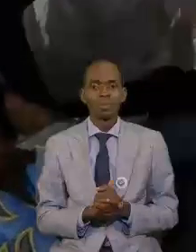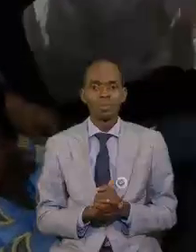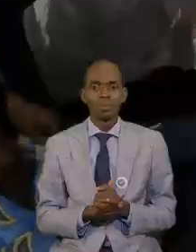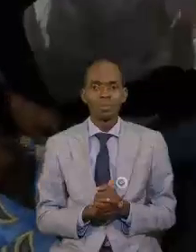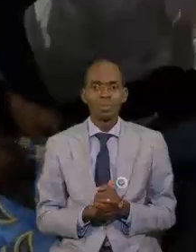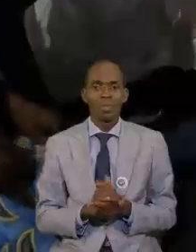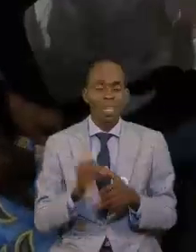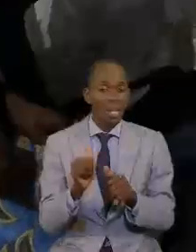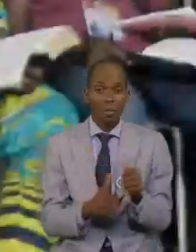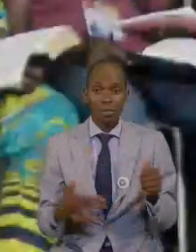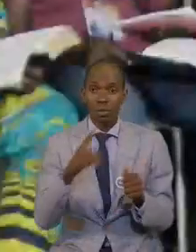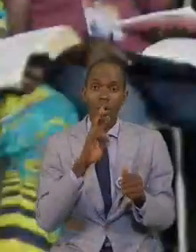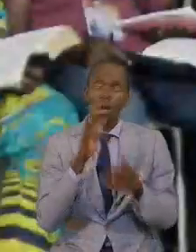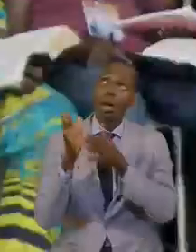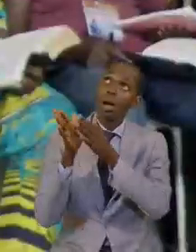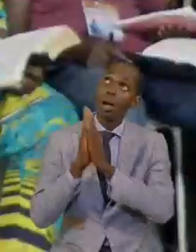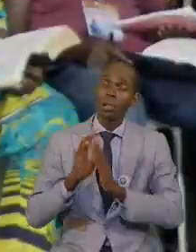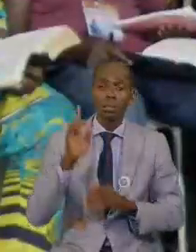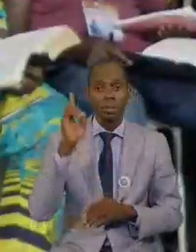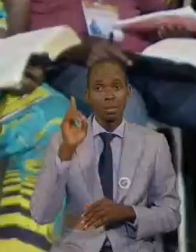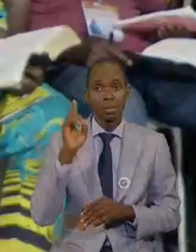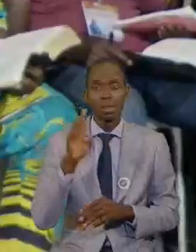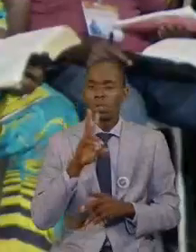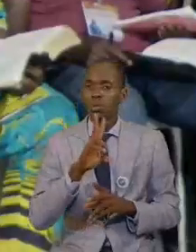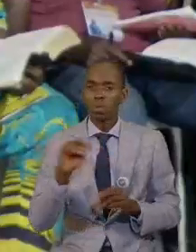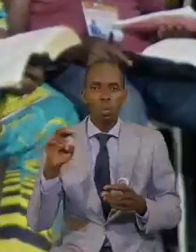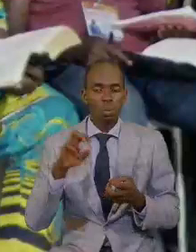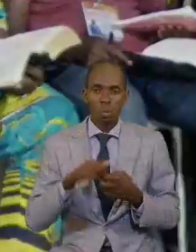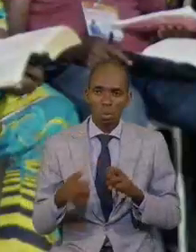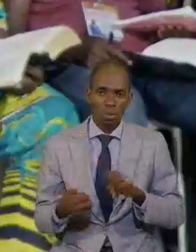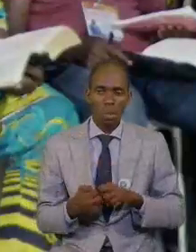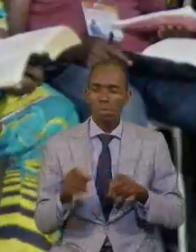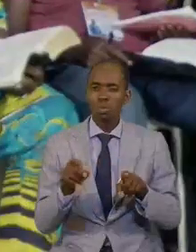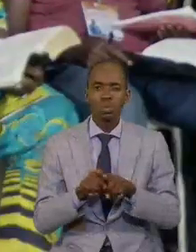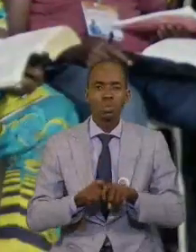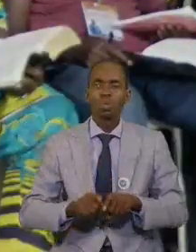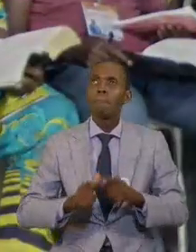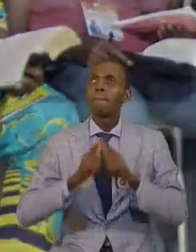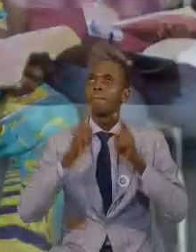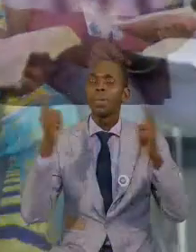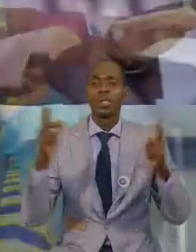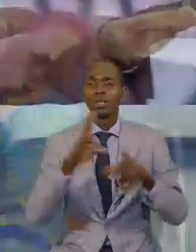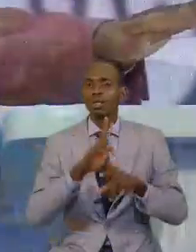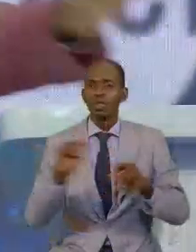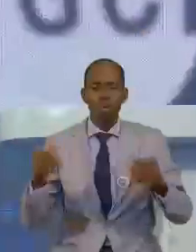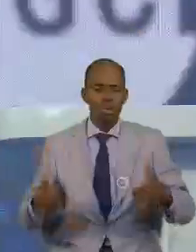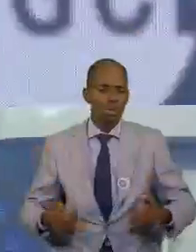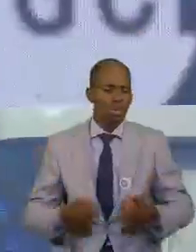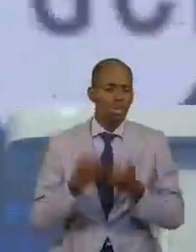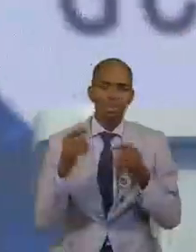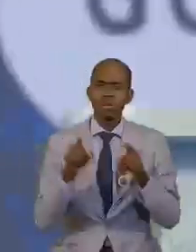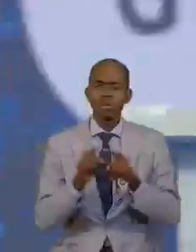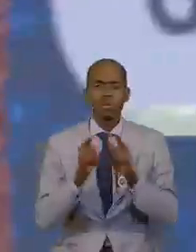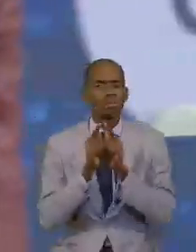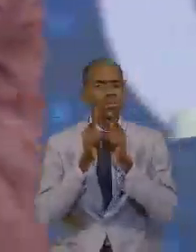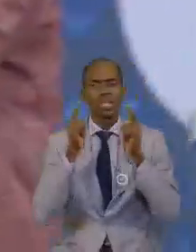Everything you're asking. No problem too big. No challenge too great.